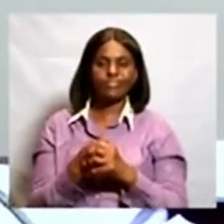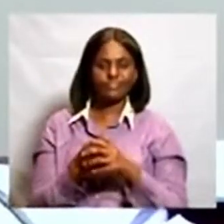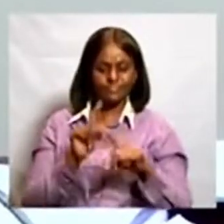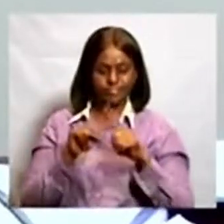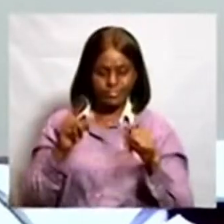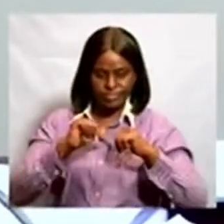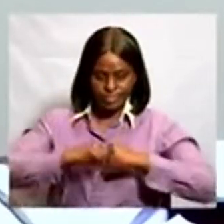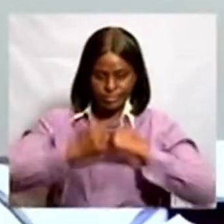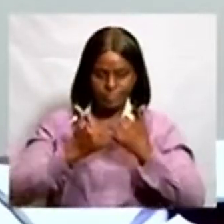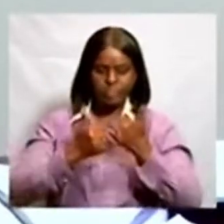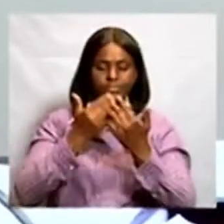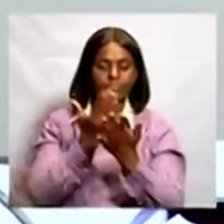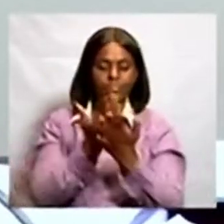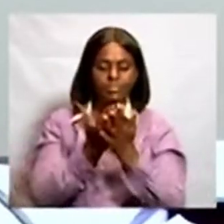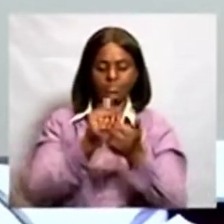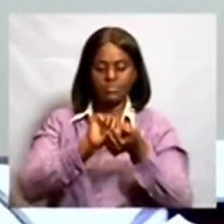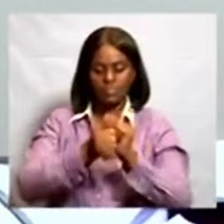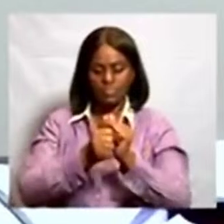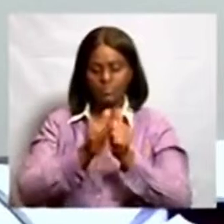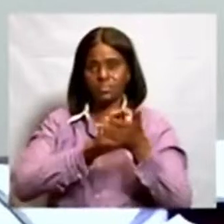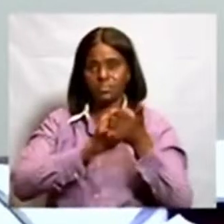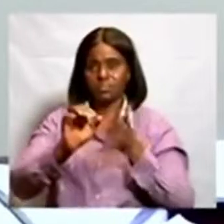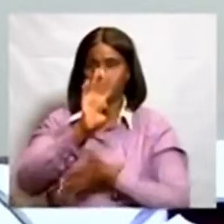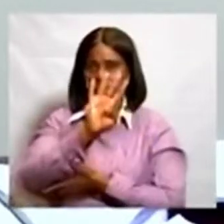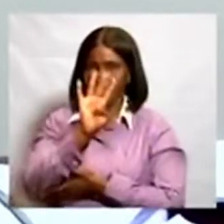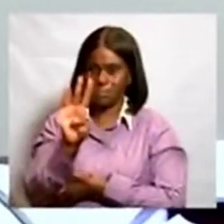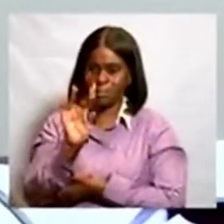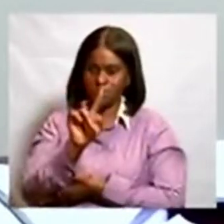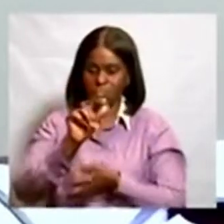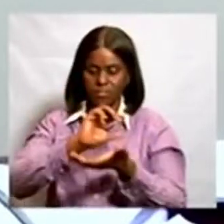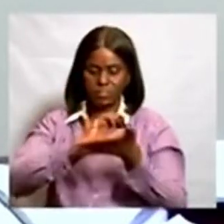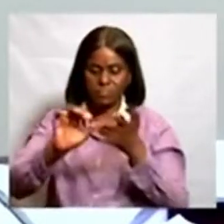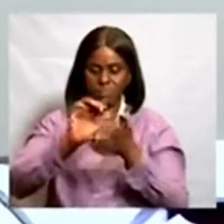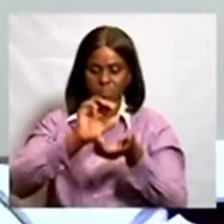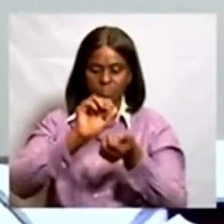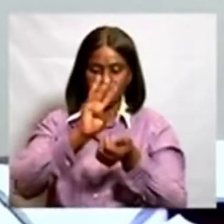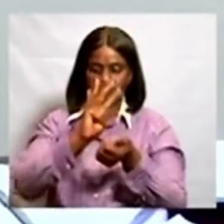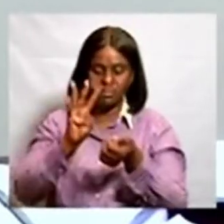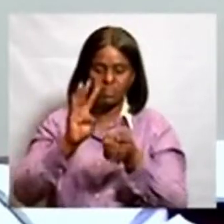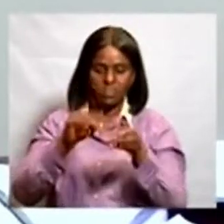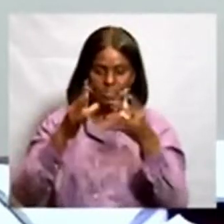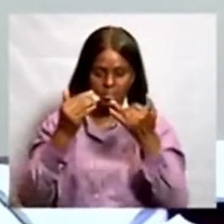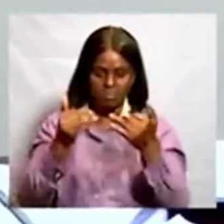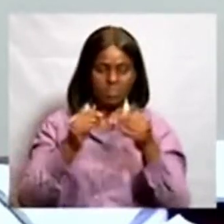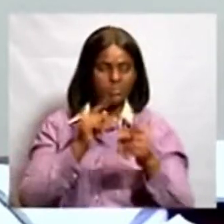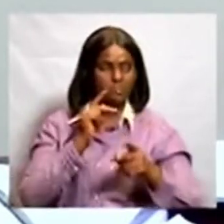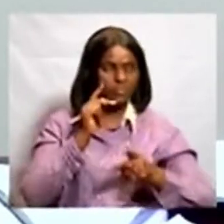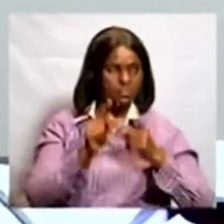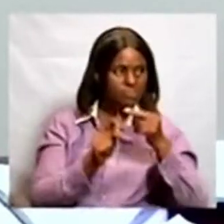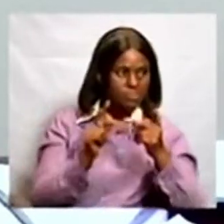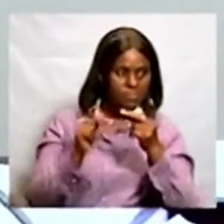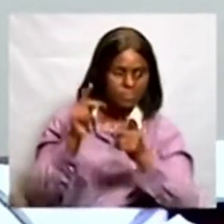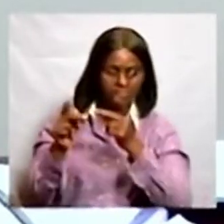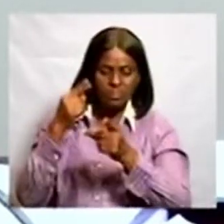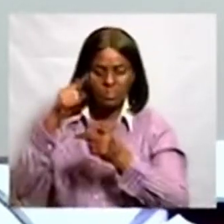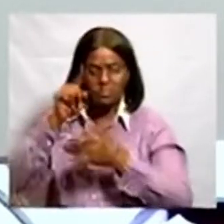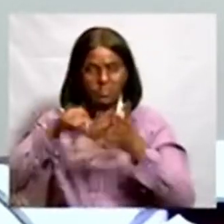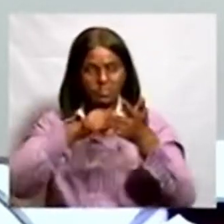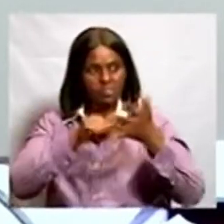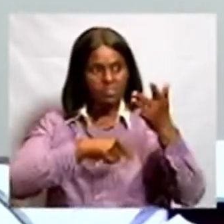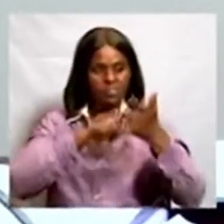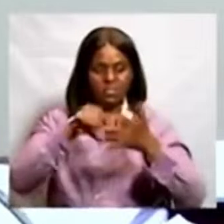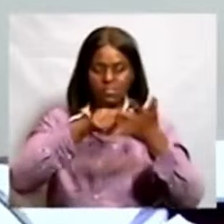However, we propose an amendment to clause 44 to provide a procedure for deregistration